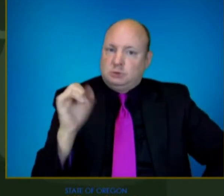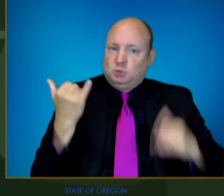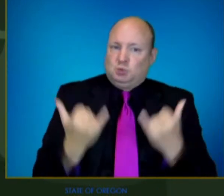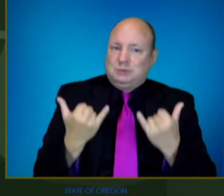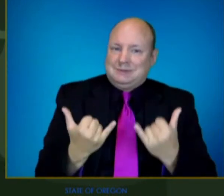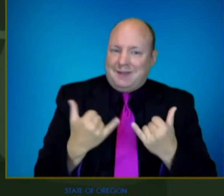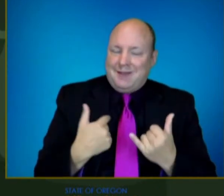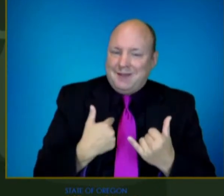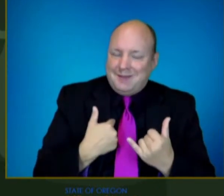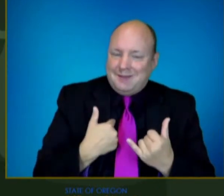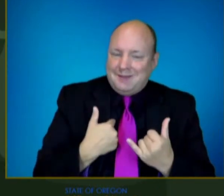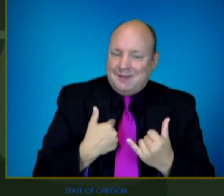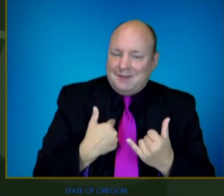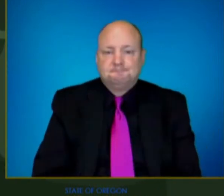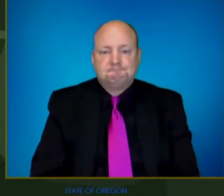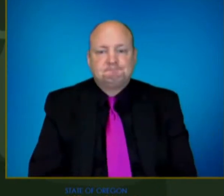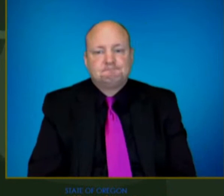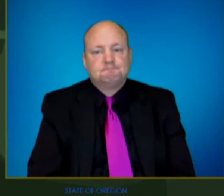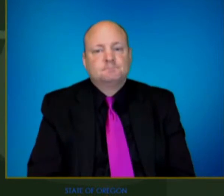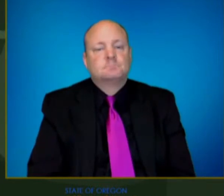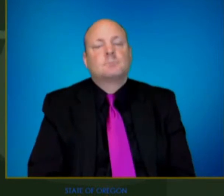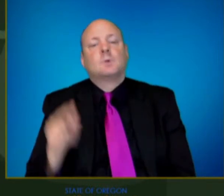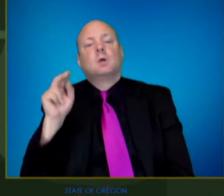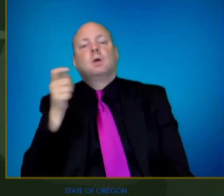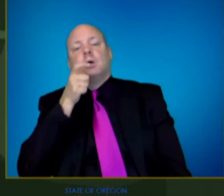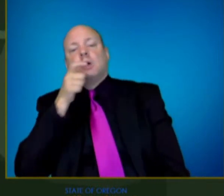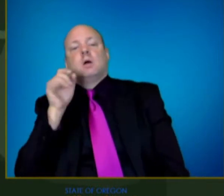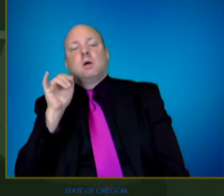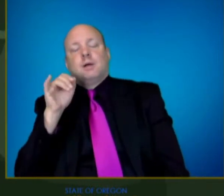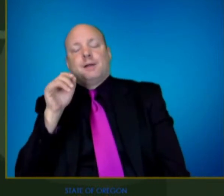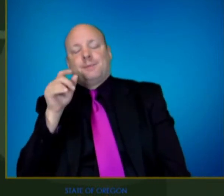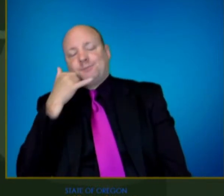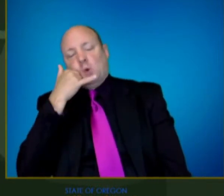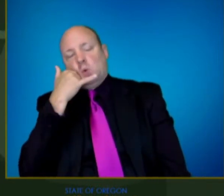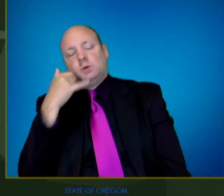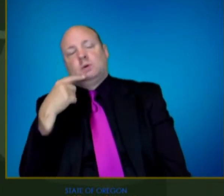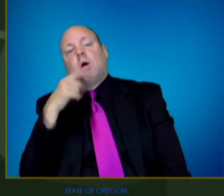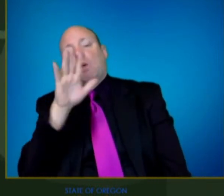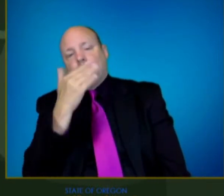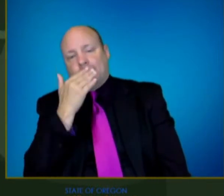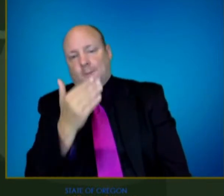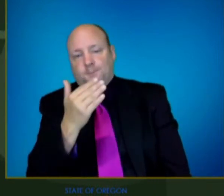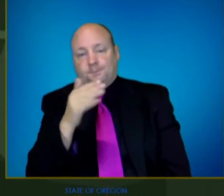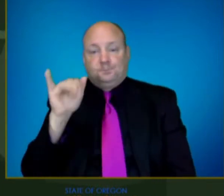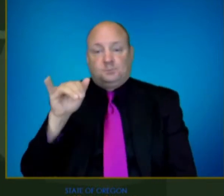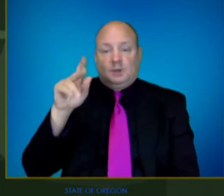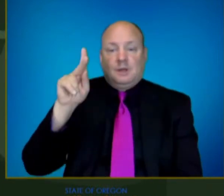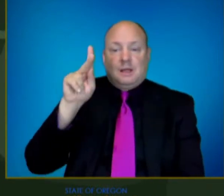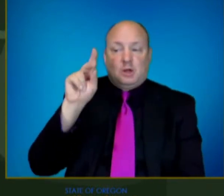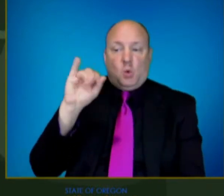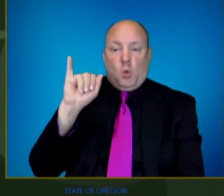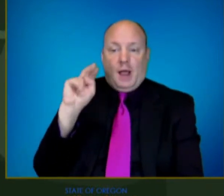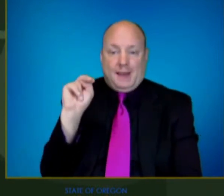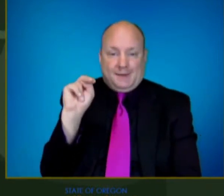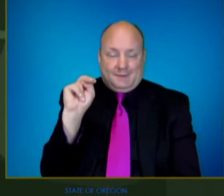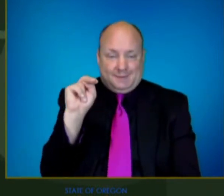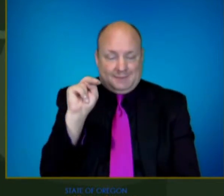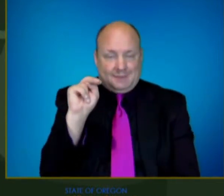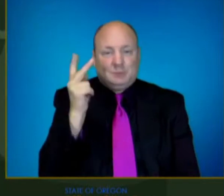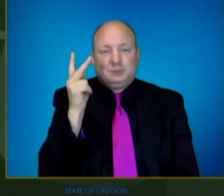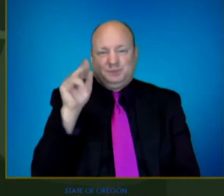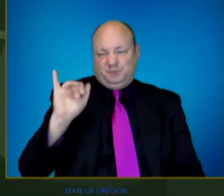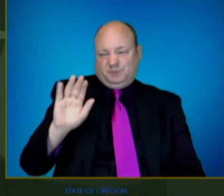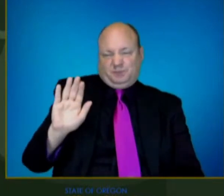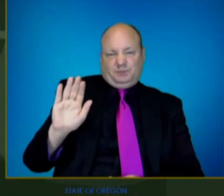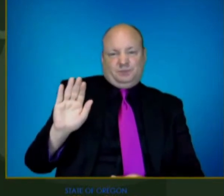Thank you, Kelly. We'll go next to Lisa Balick with COIN. Go ahead, Lisa. Yes, thank you. Governor,